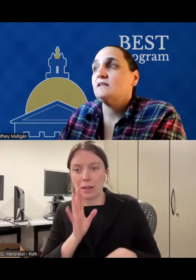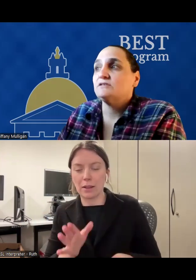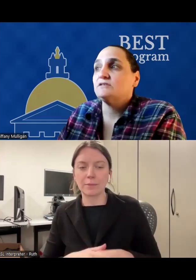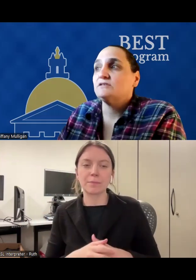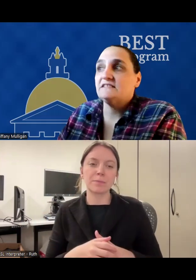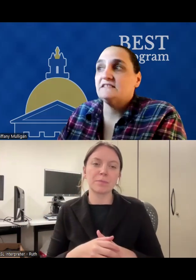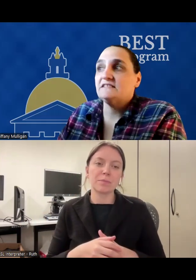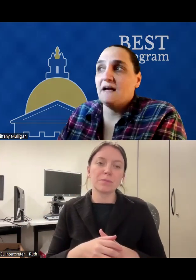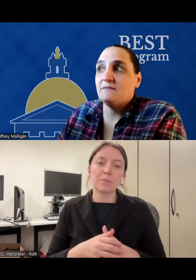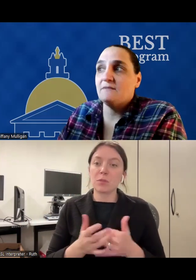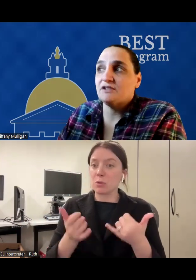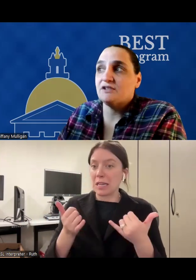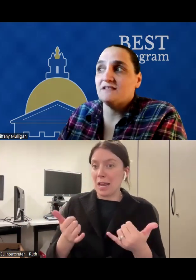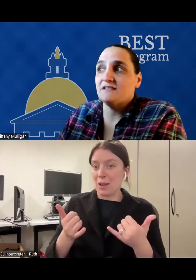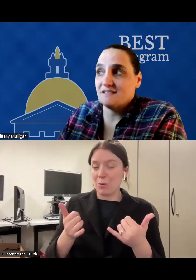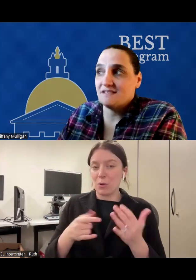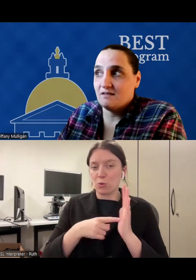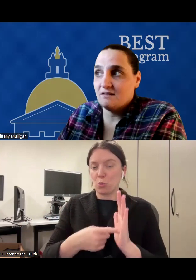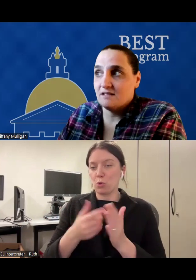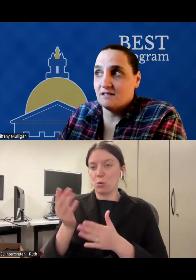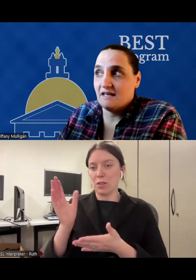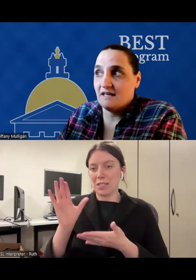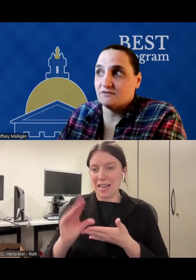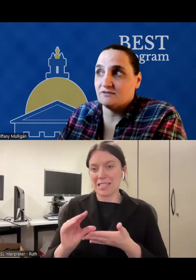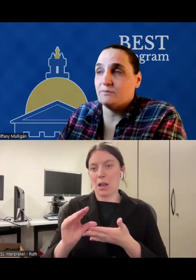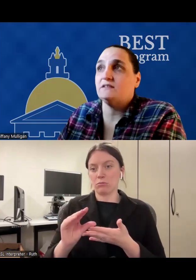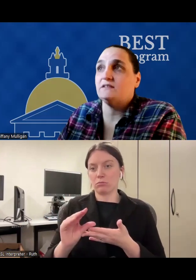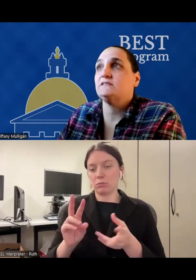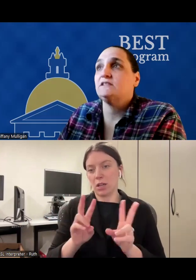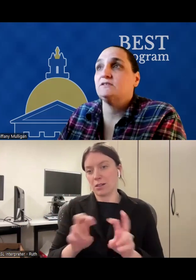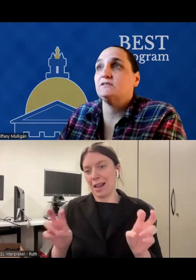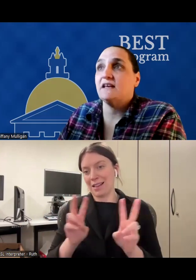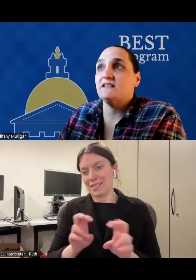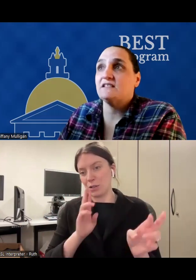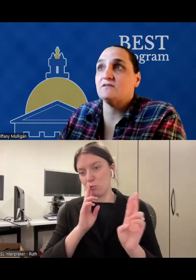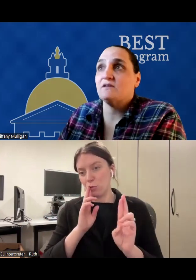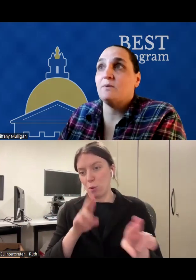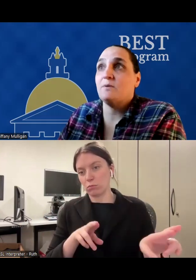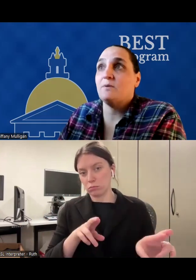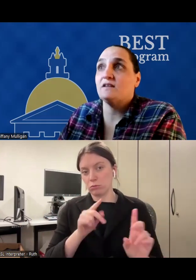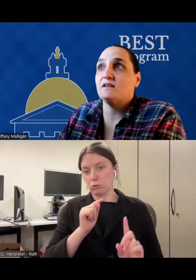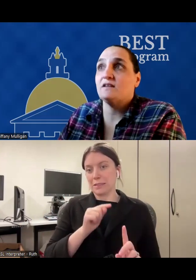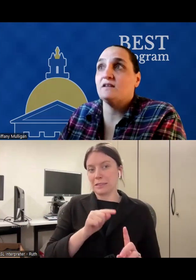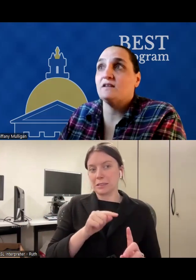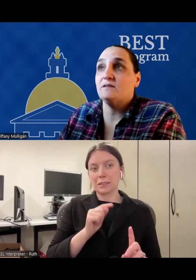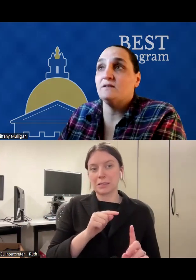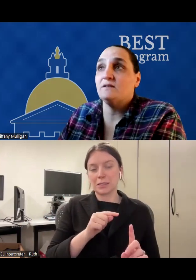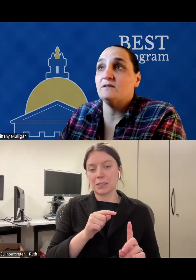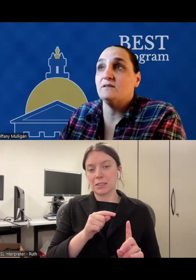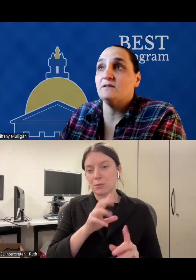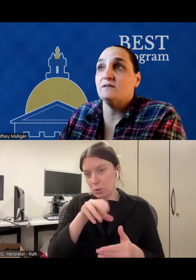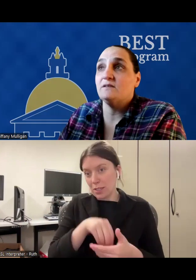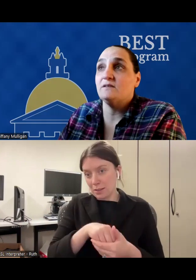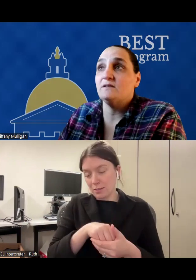So next up, I'm going to show the discount analysis report. So again, this is a report right within